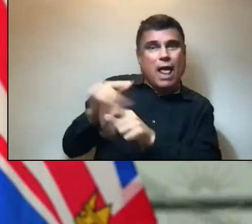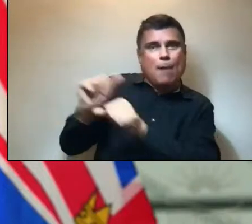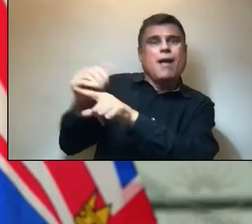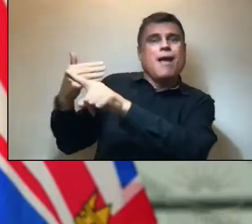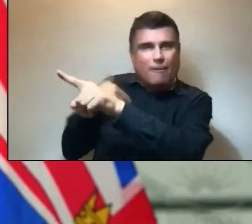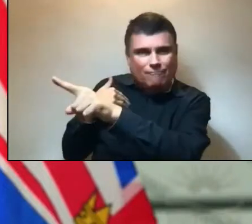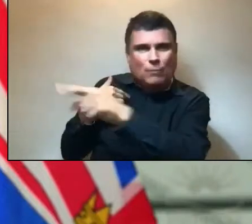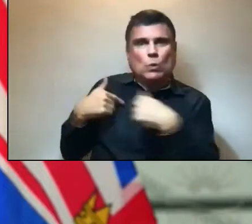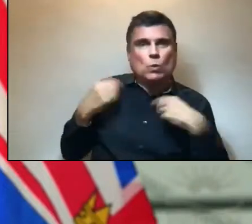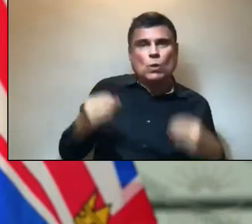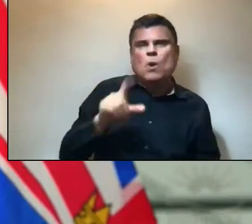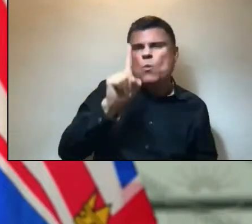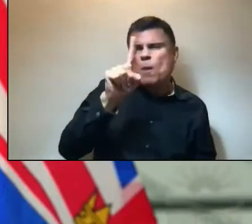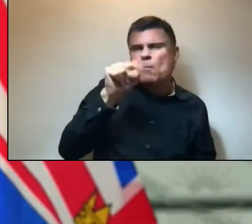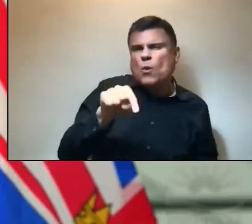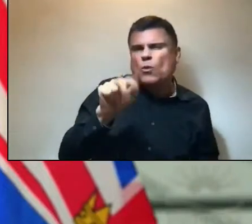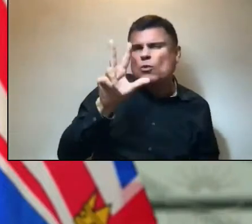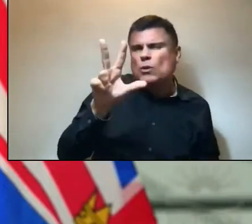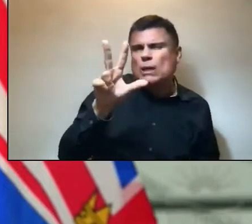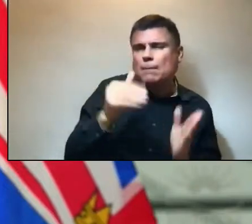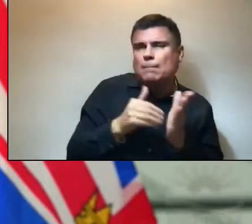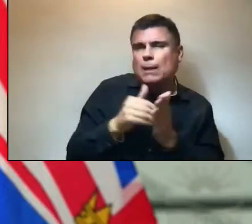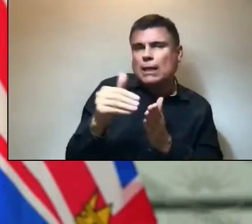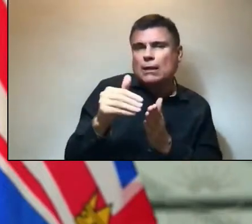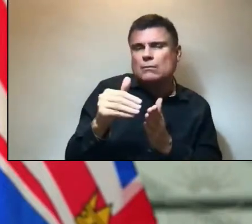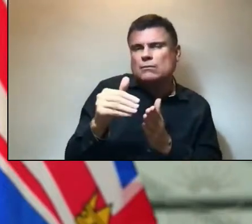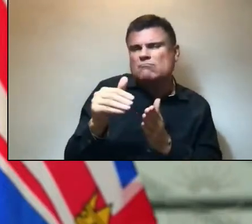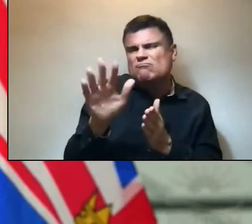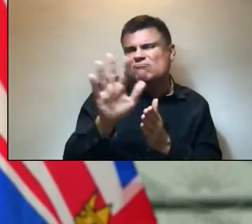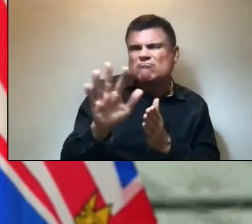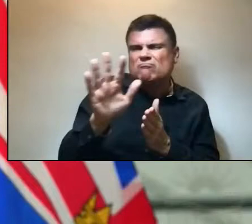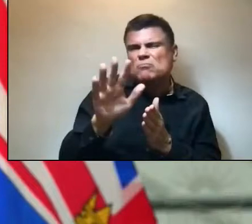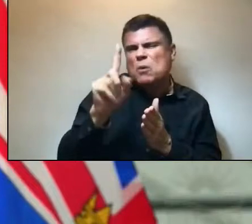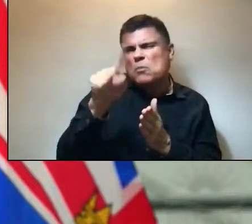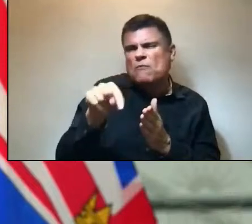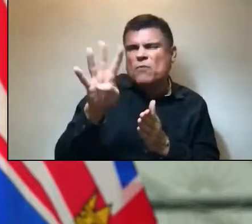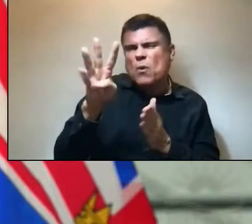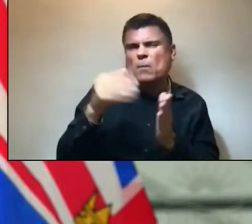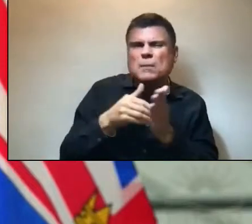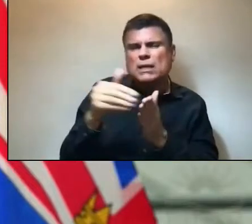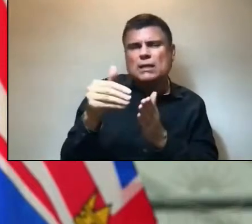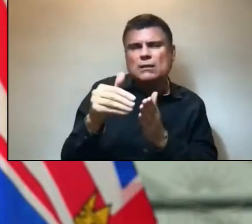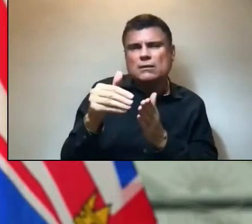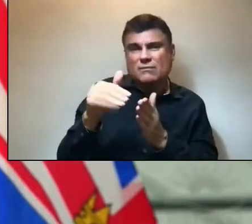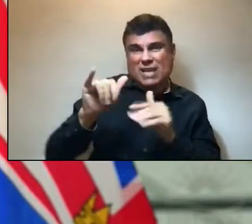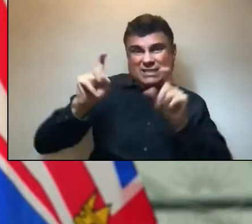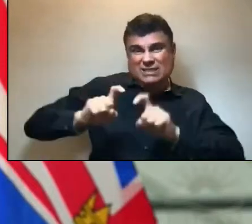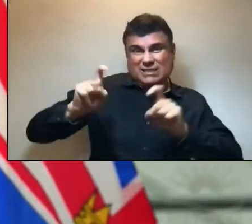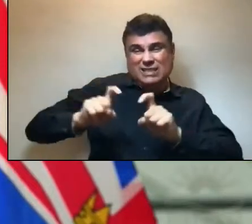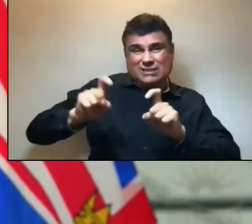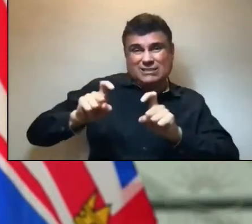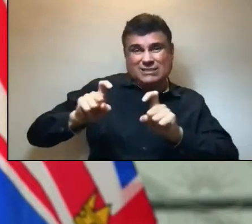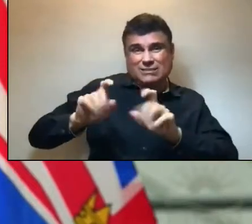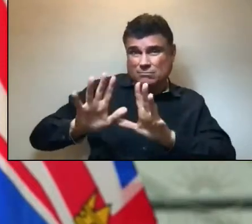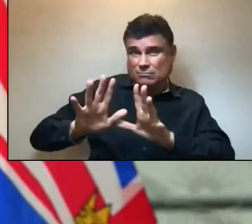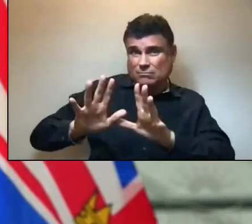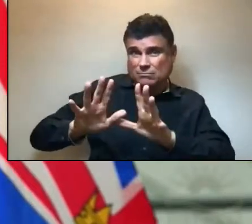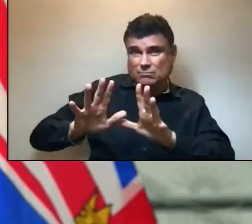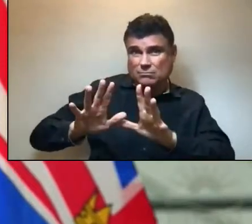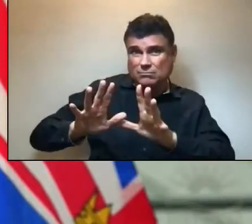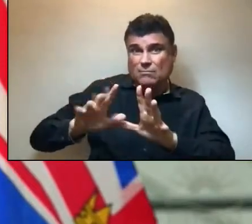1.3 million, 1.4 million of the tests that we have, so the federal government puts it in a big bucket, are ones